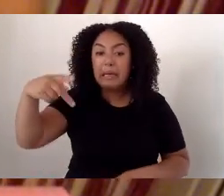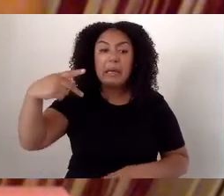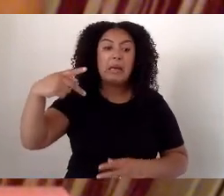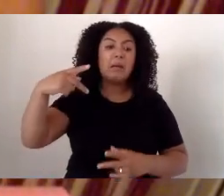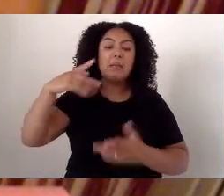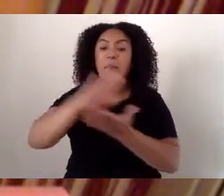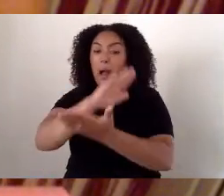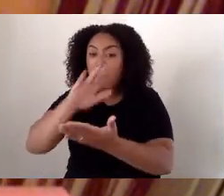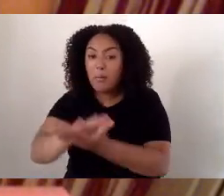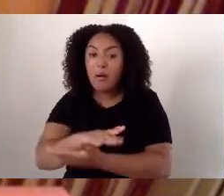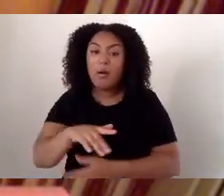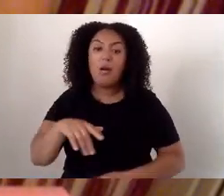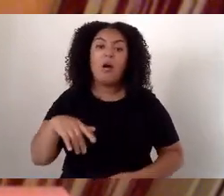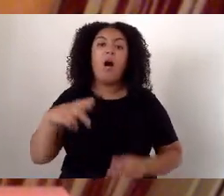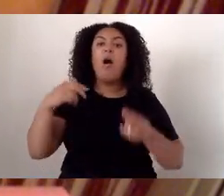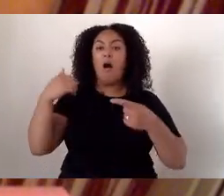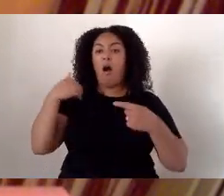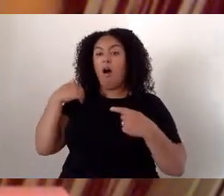over.